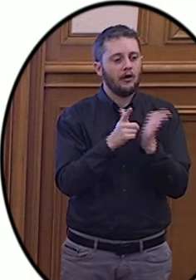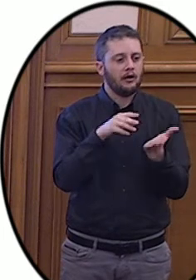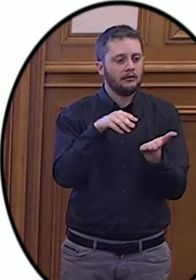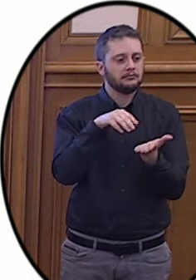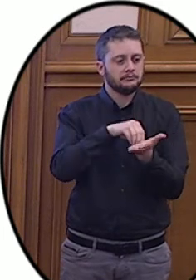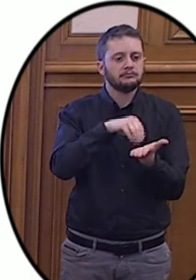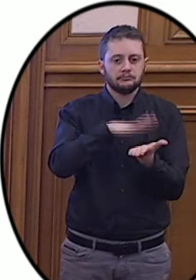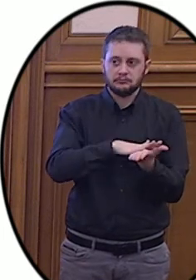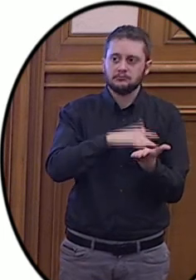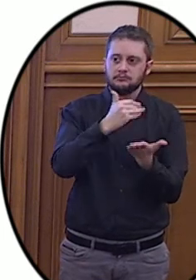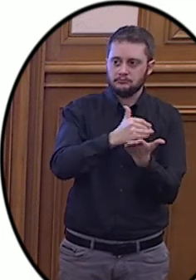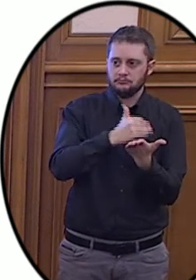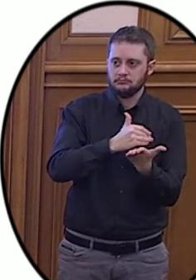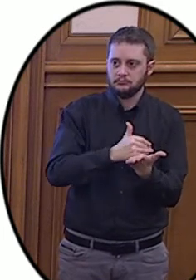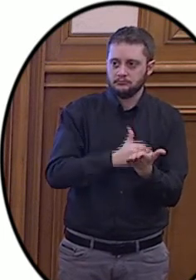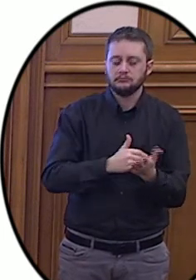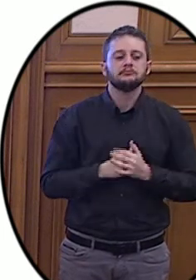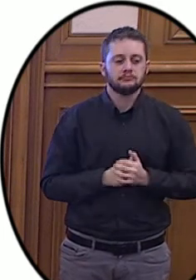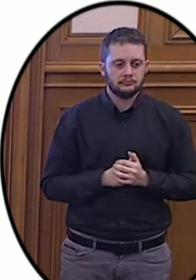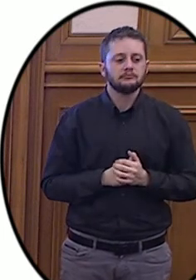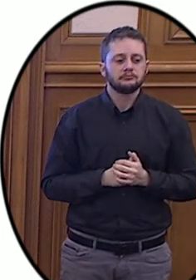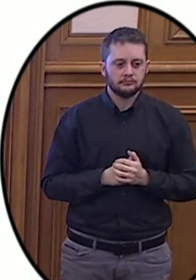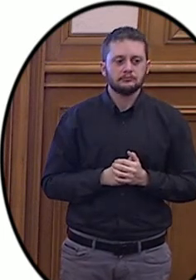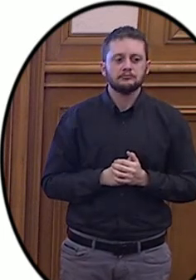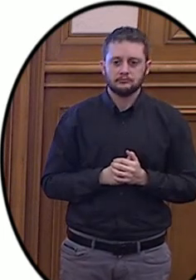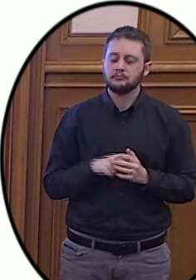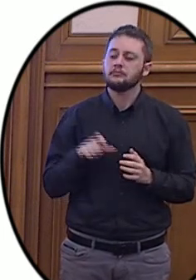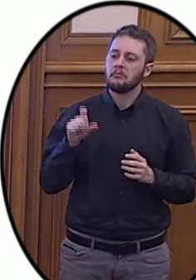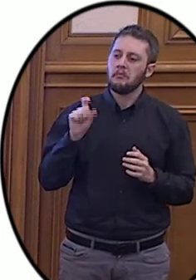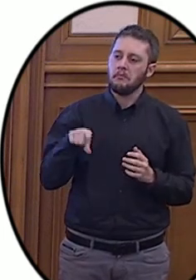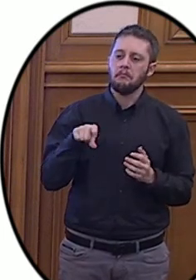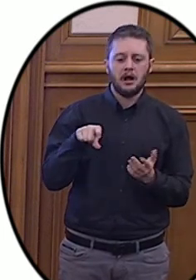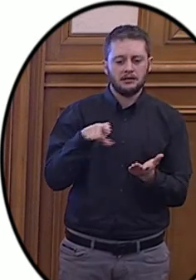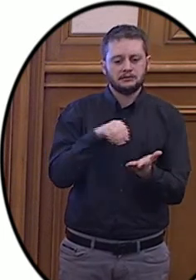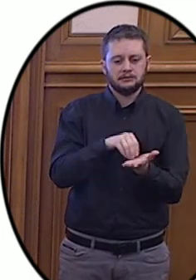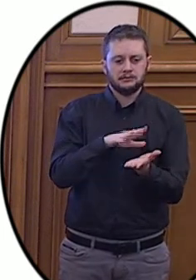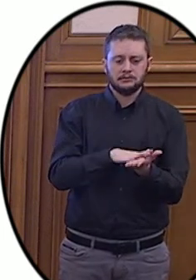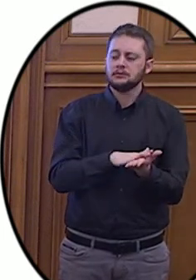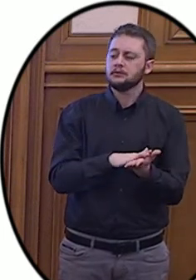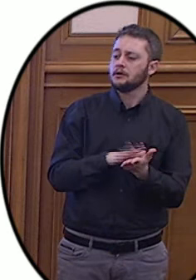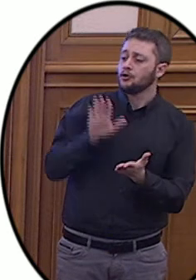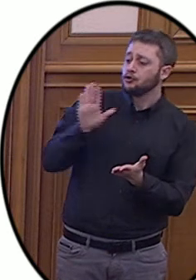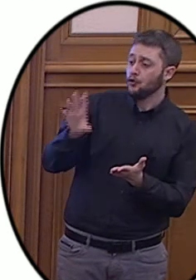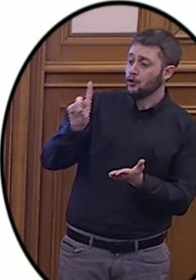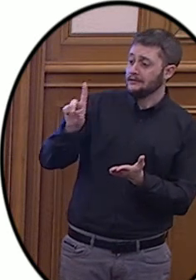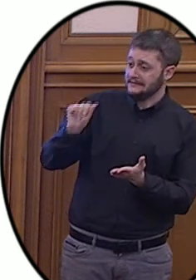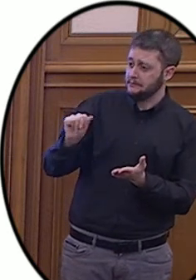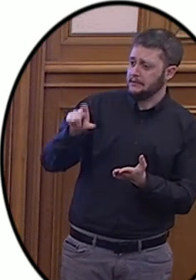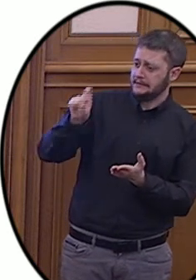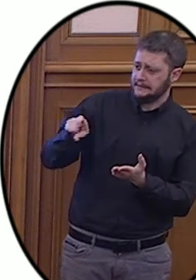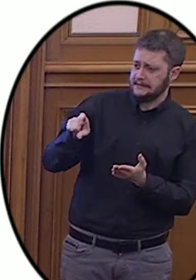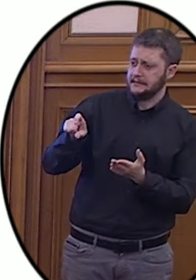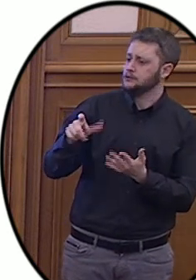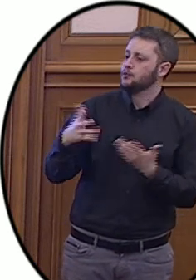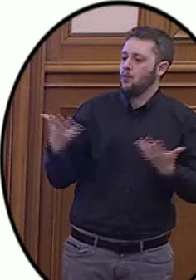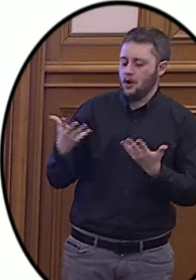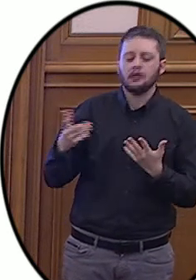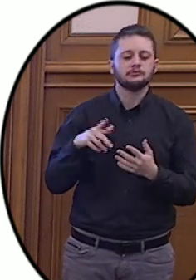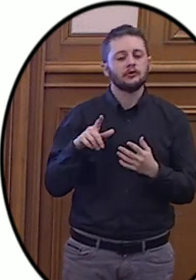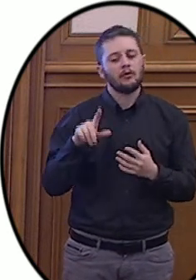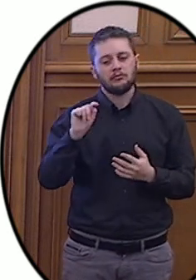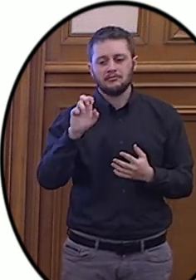the burden on the tenant or the applicant to make that request to indicate what their disability-related need is.